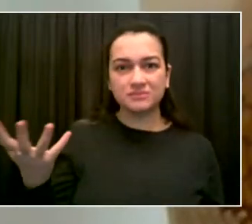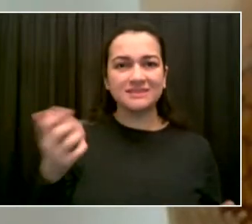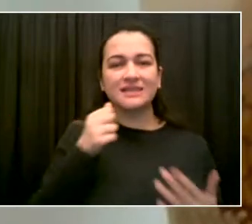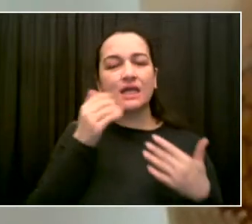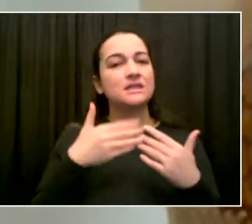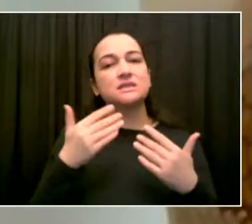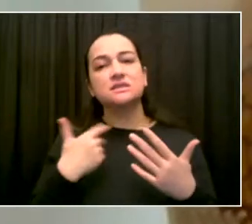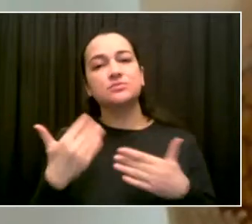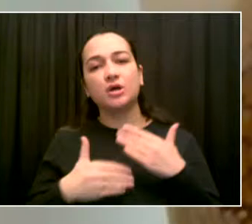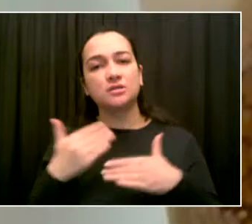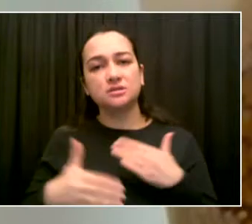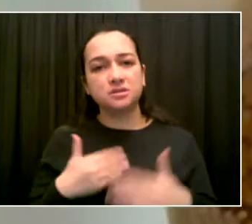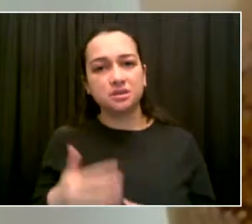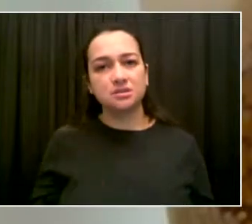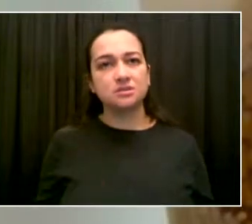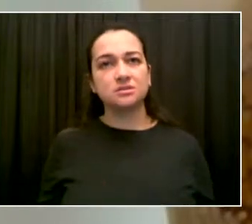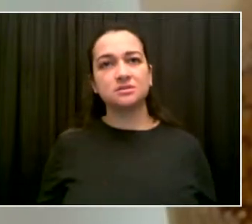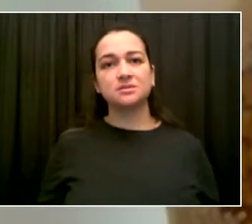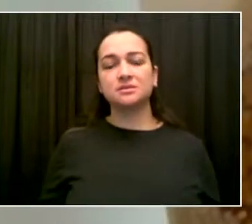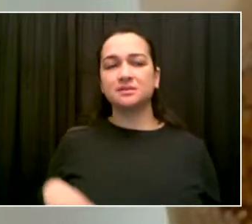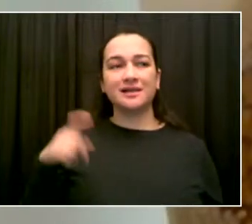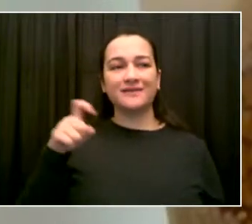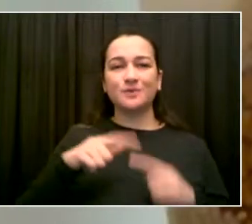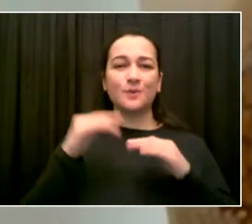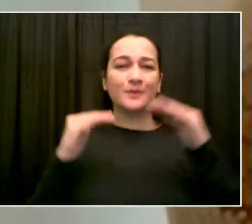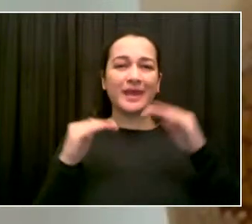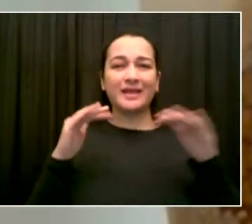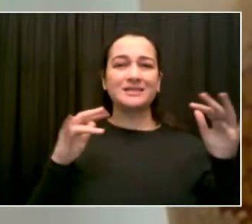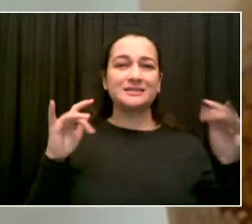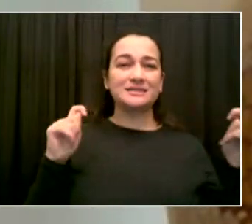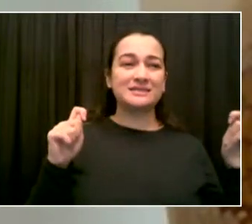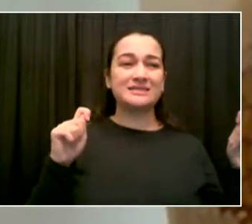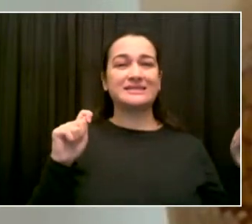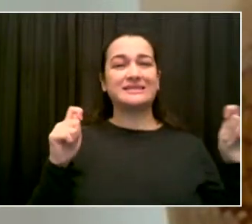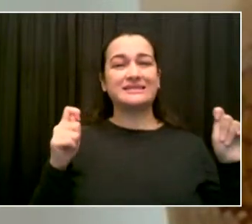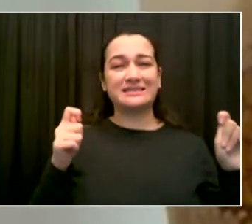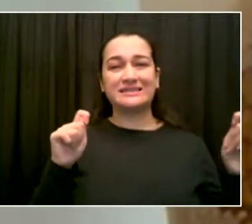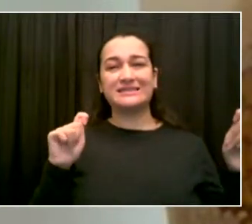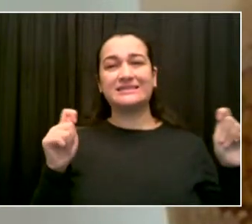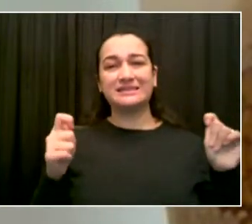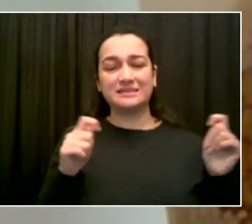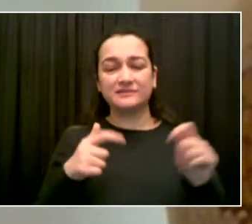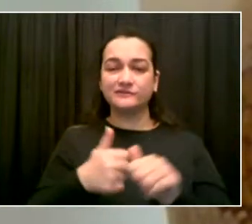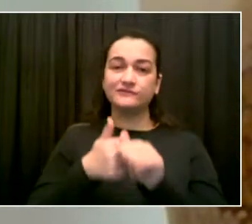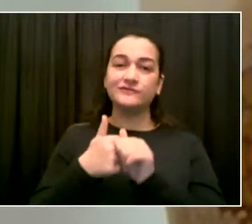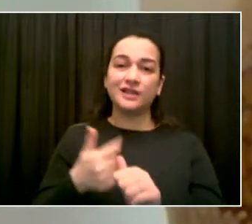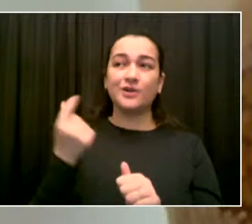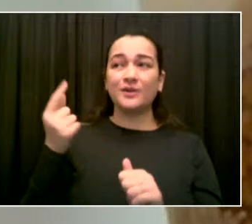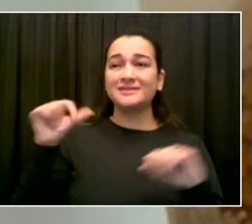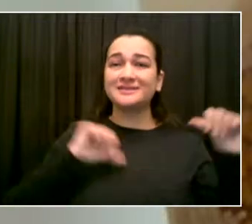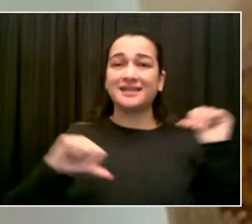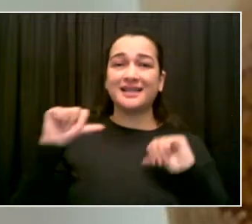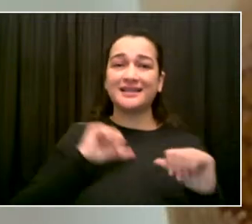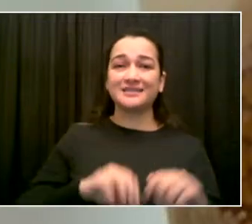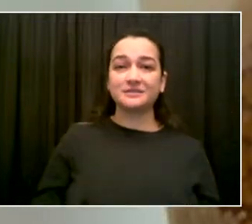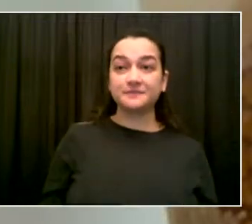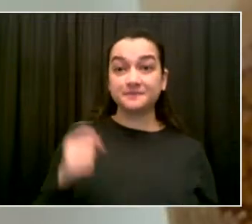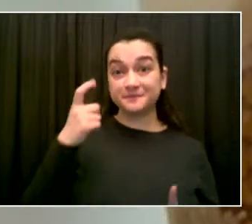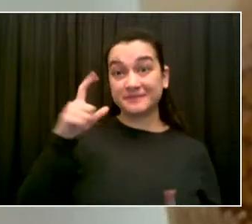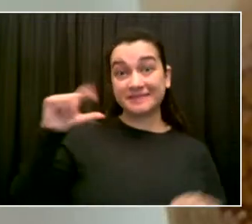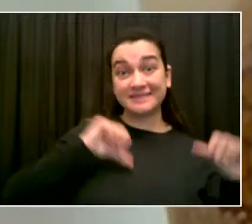says exactly as you have noted, that every situation should be managed on its own, with a very real world need to actually